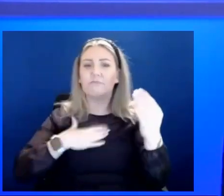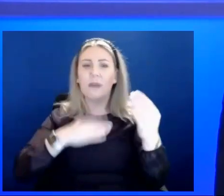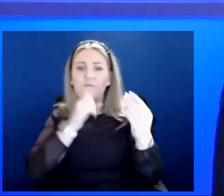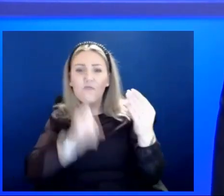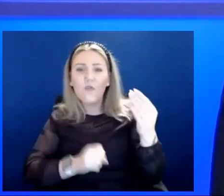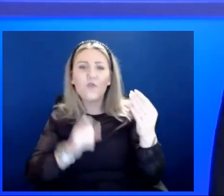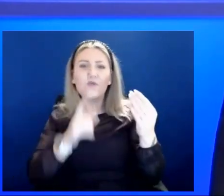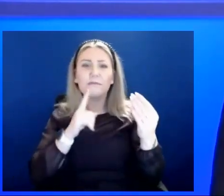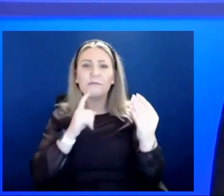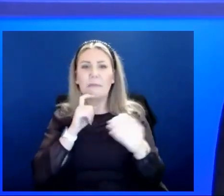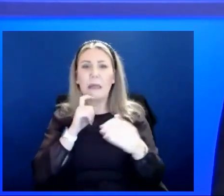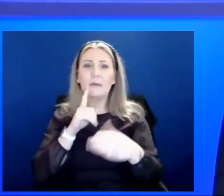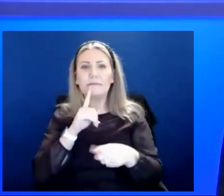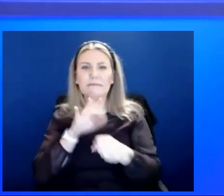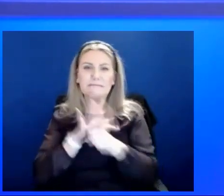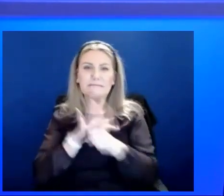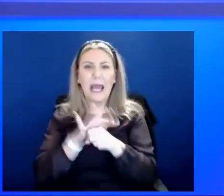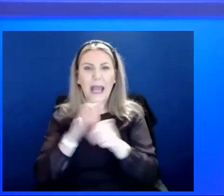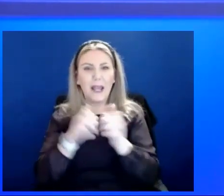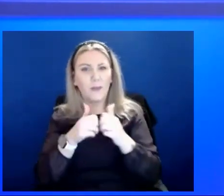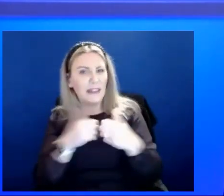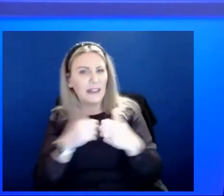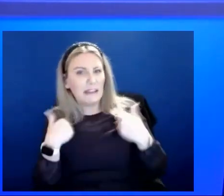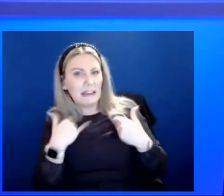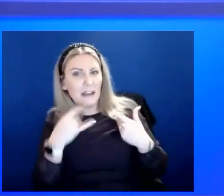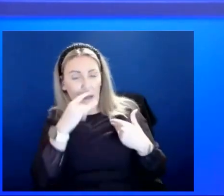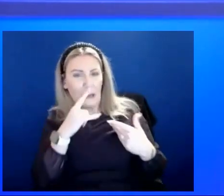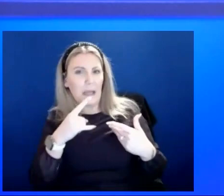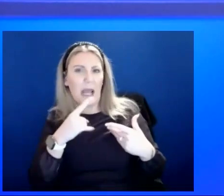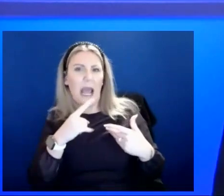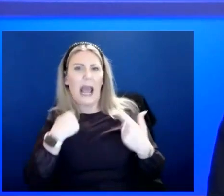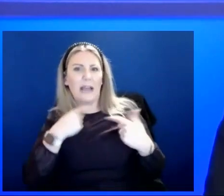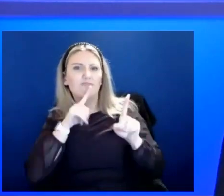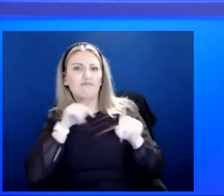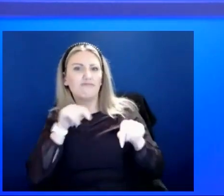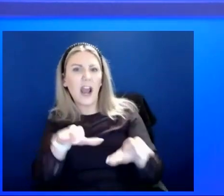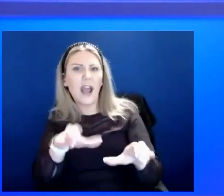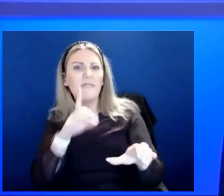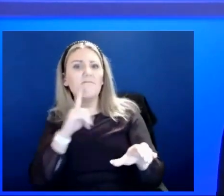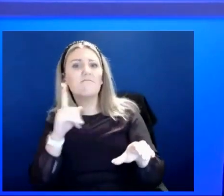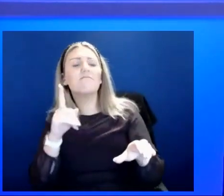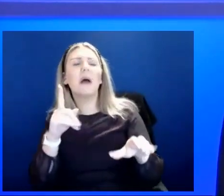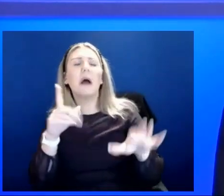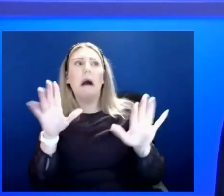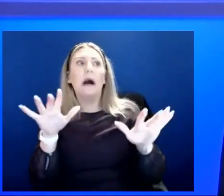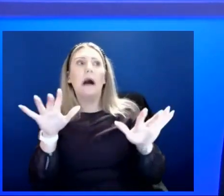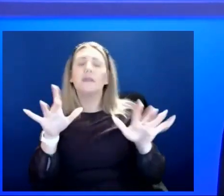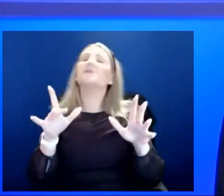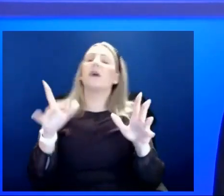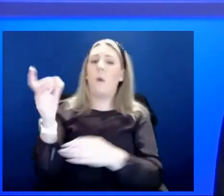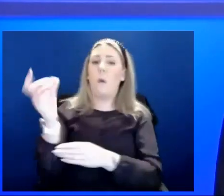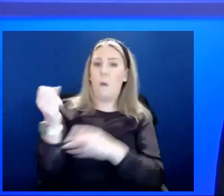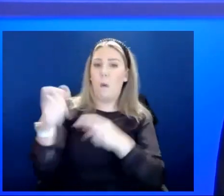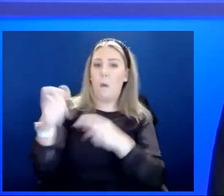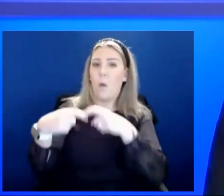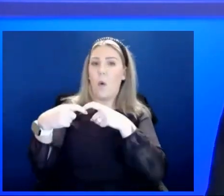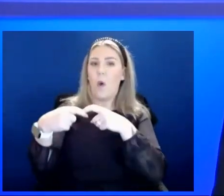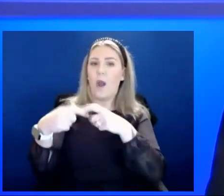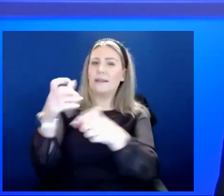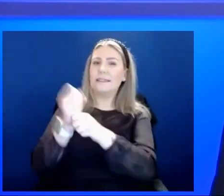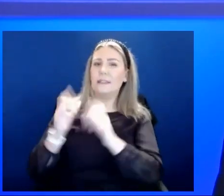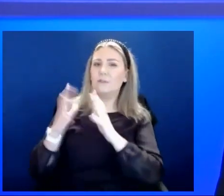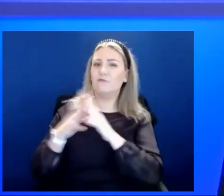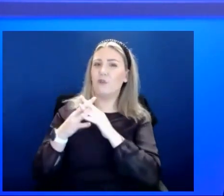thing with our younger, and I kind of reacted, and I was like, okay, hang on. I was like, go get the football, let's throw a football. And spend some mindful time connecting,